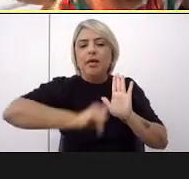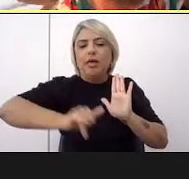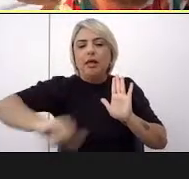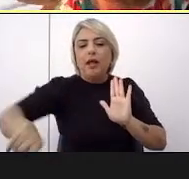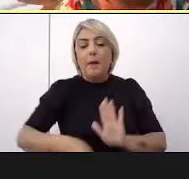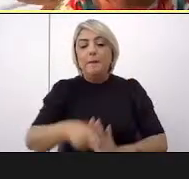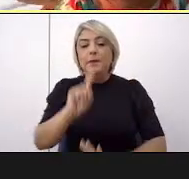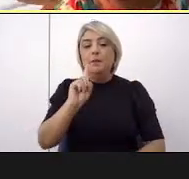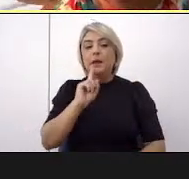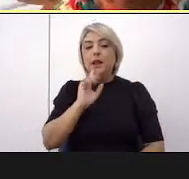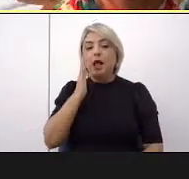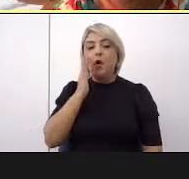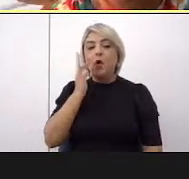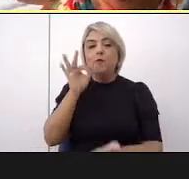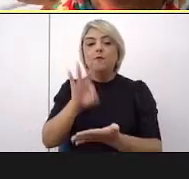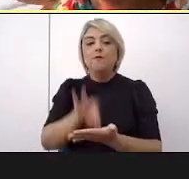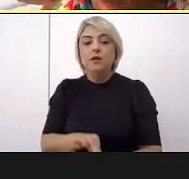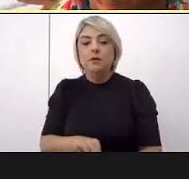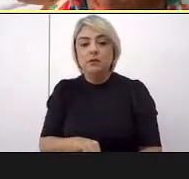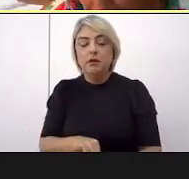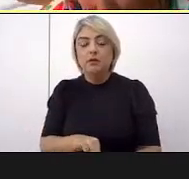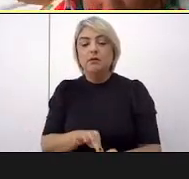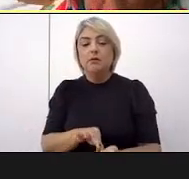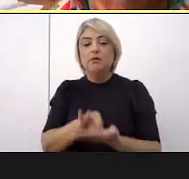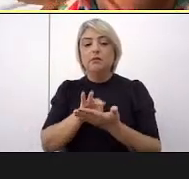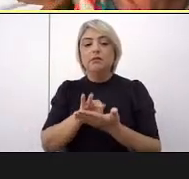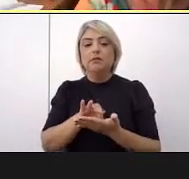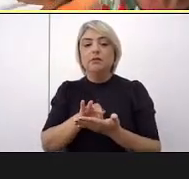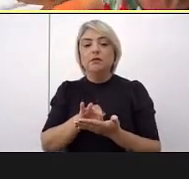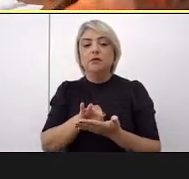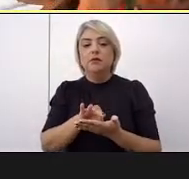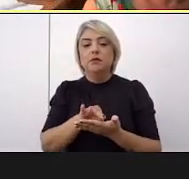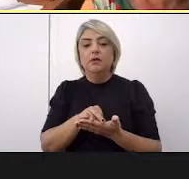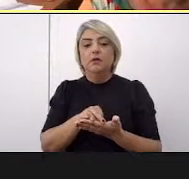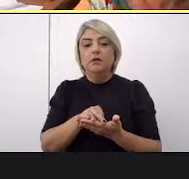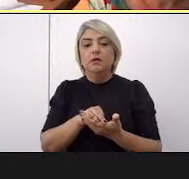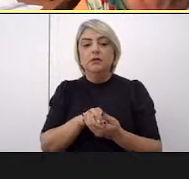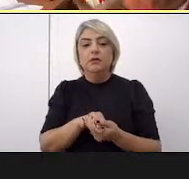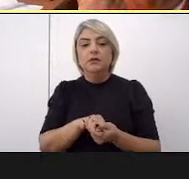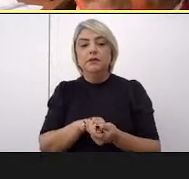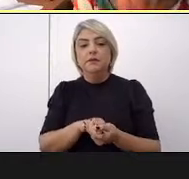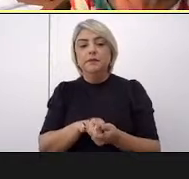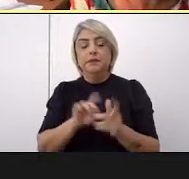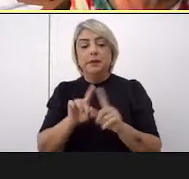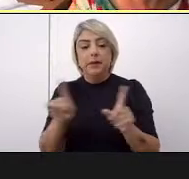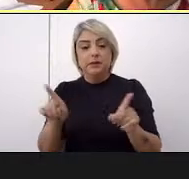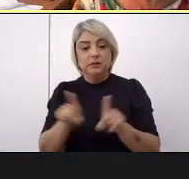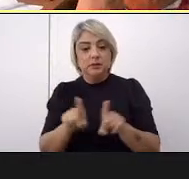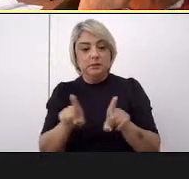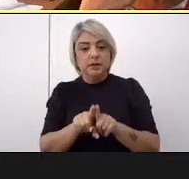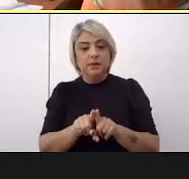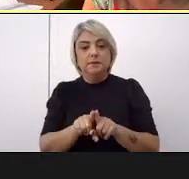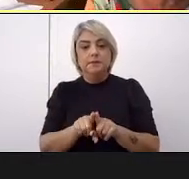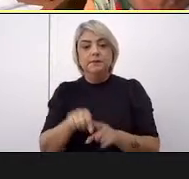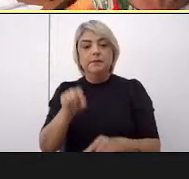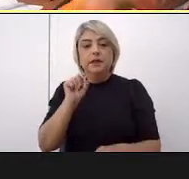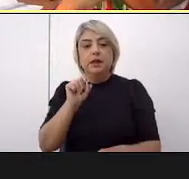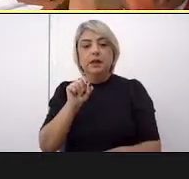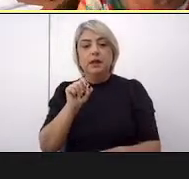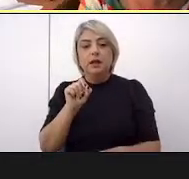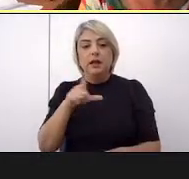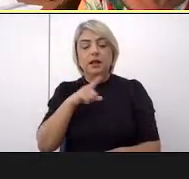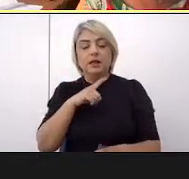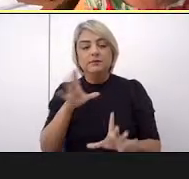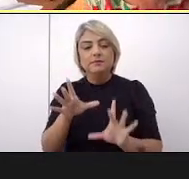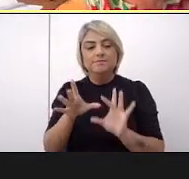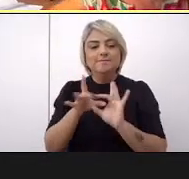the international trade as the main value, let's say, but it's also a business about certification, selling standards,